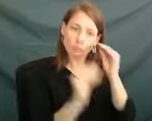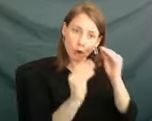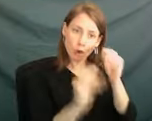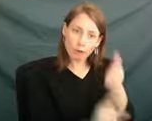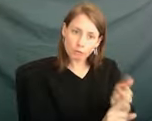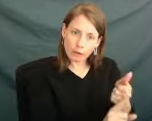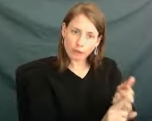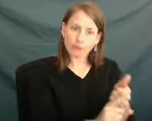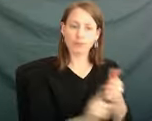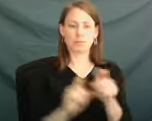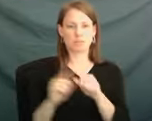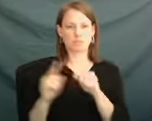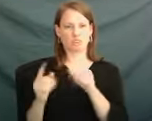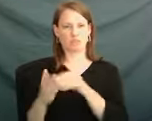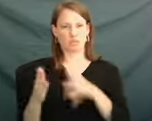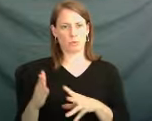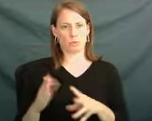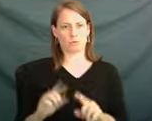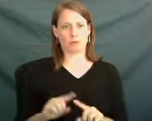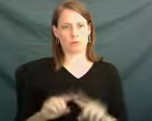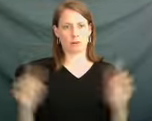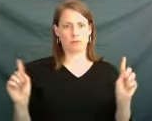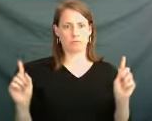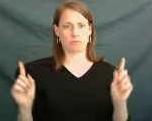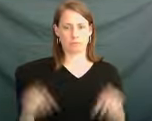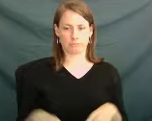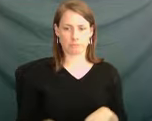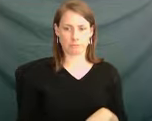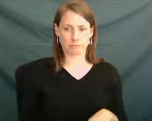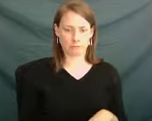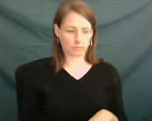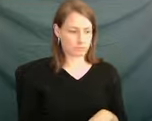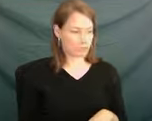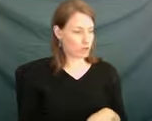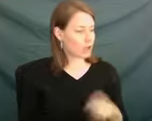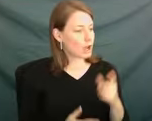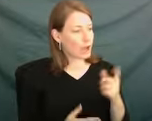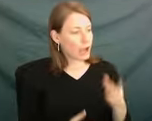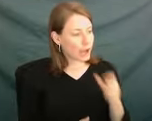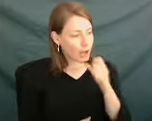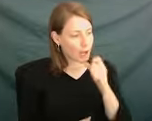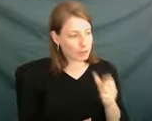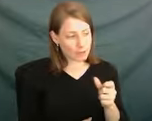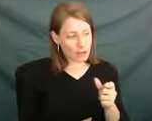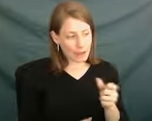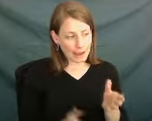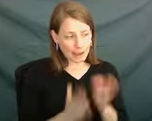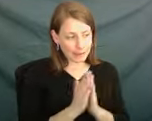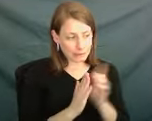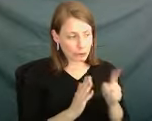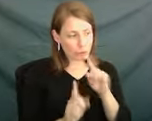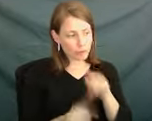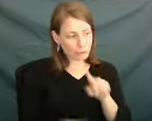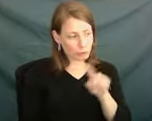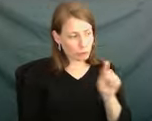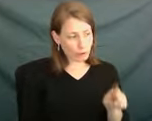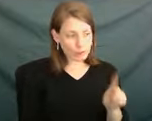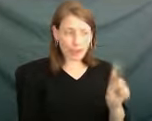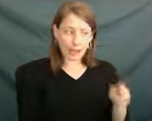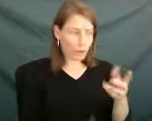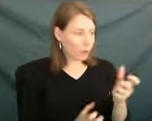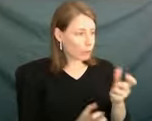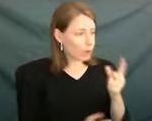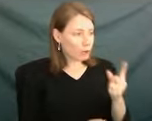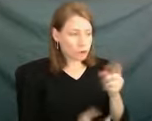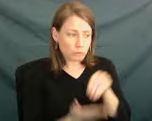to you to do the questions? I'm just saying, how difficult do you think it is? She's frustrated they're not more independent in their learning and has asked John Bailey